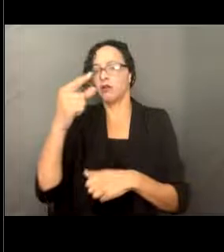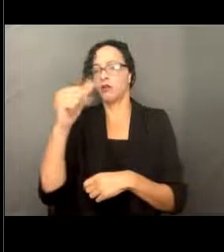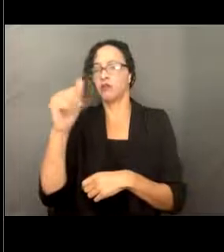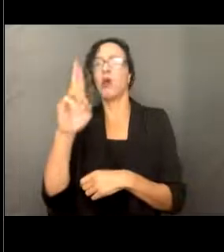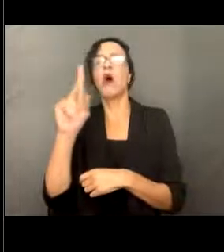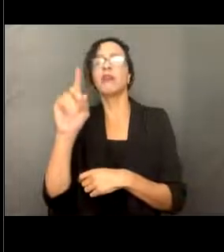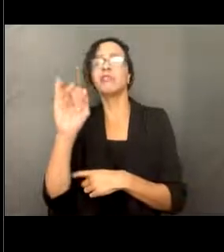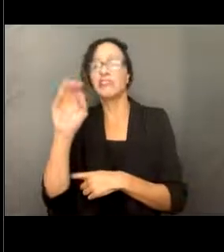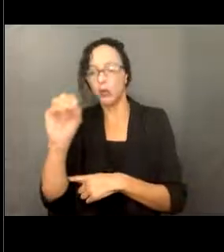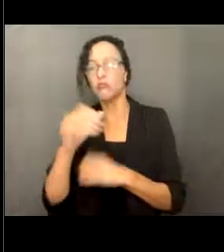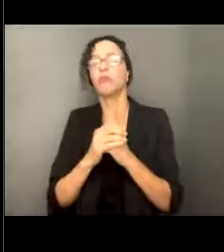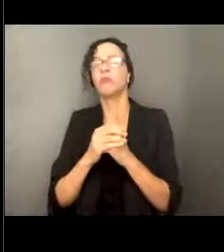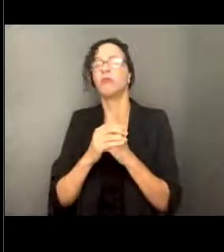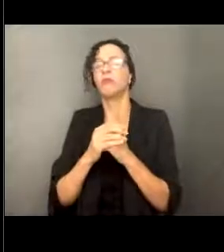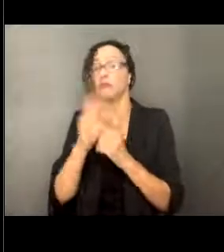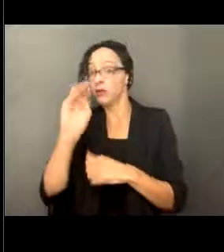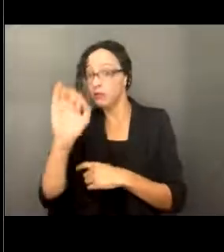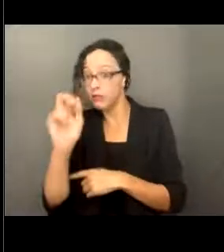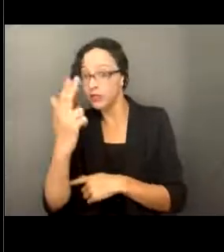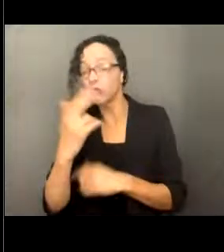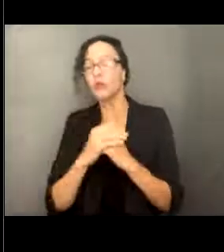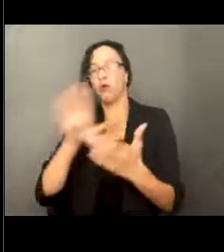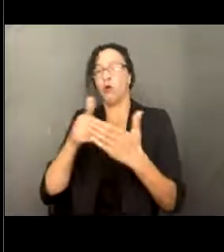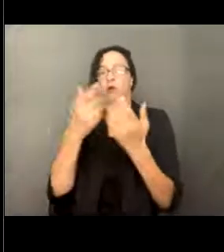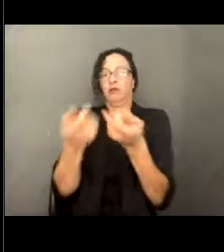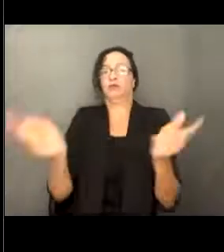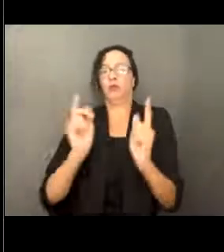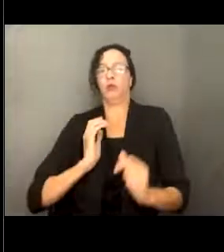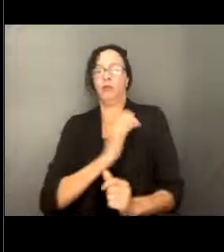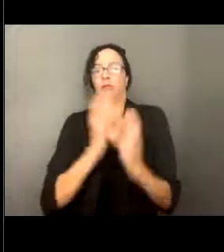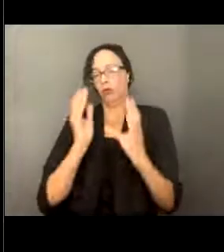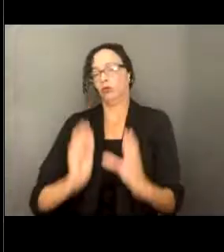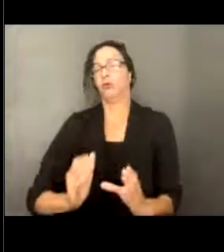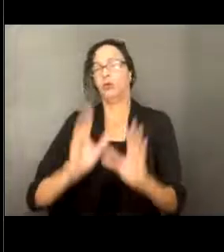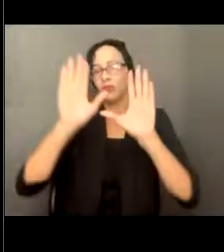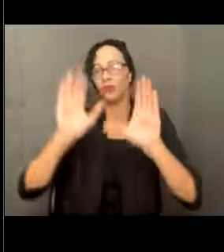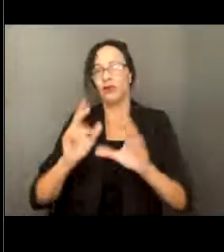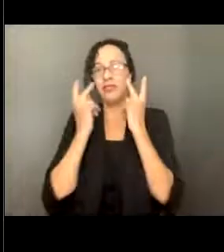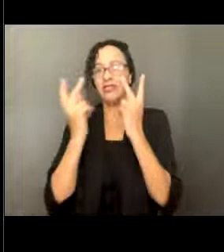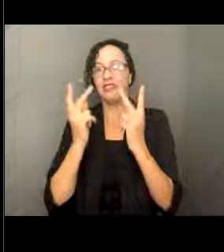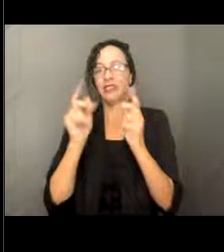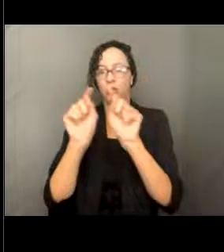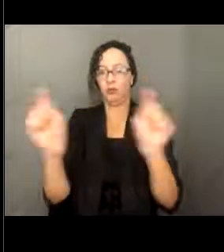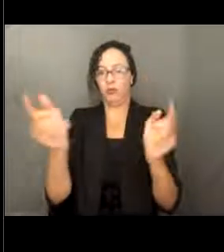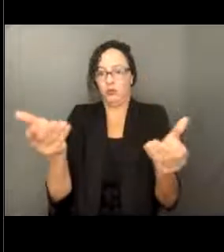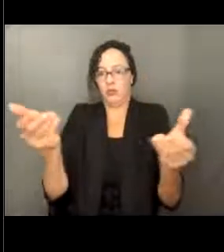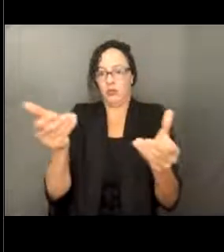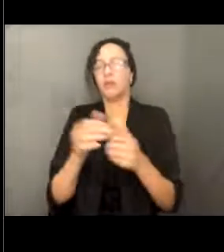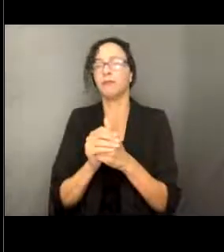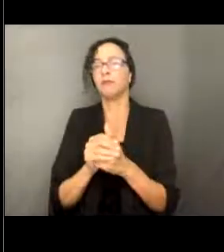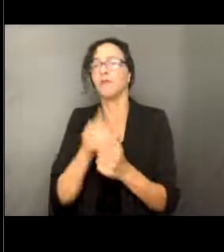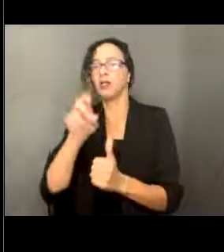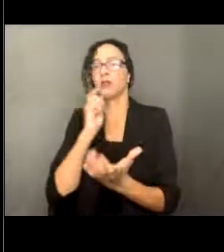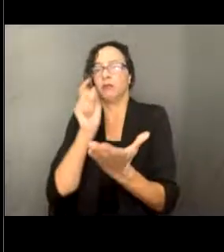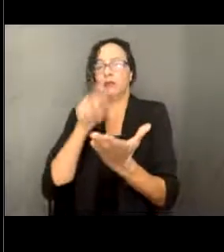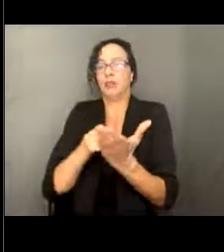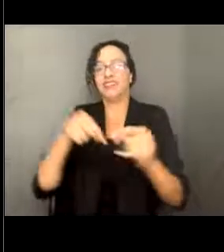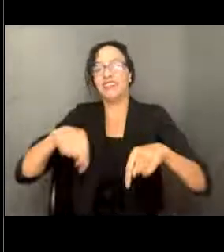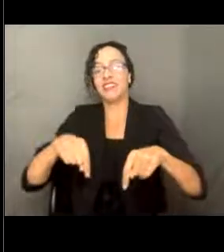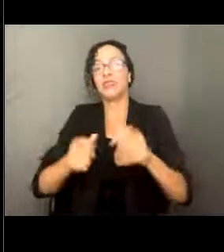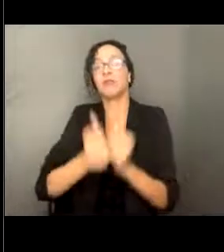and commissioners. Great to see you here. I should note that this is the warmest time of year,